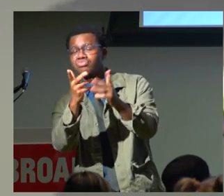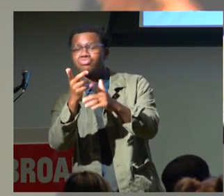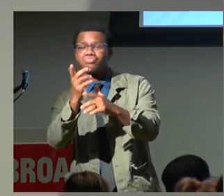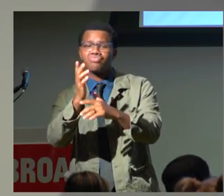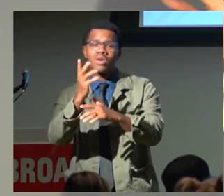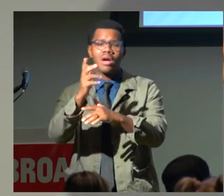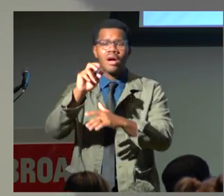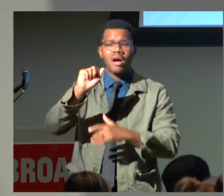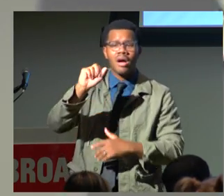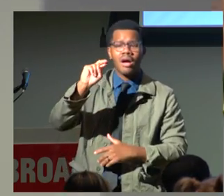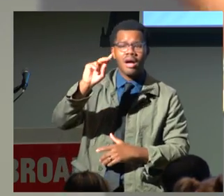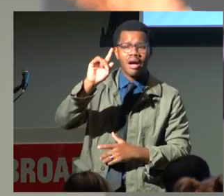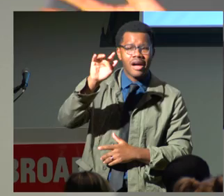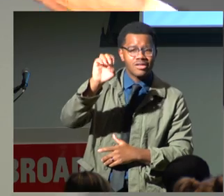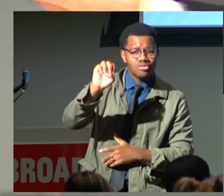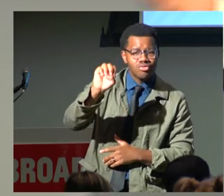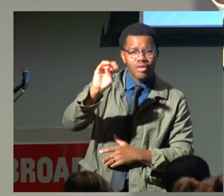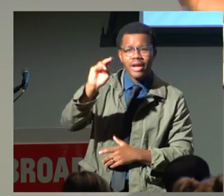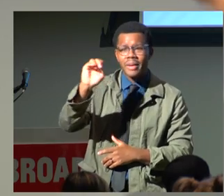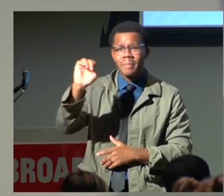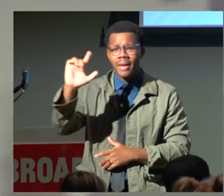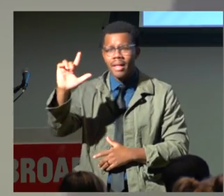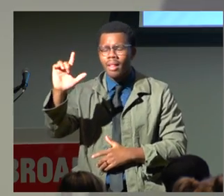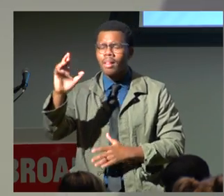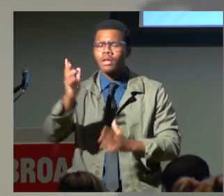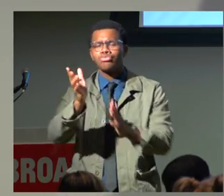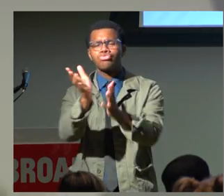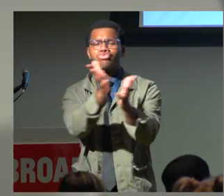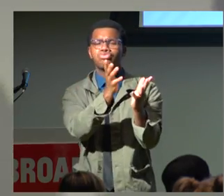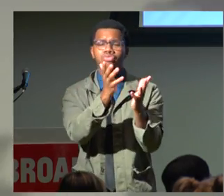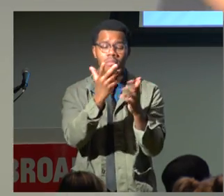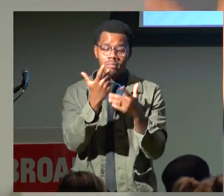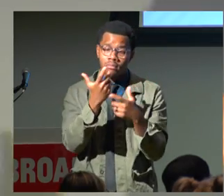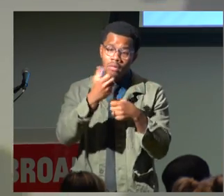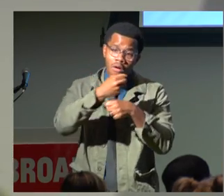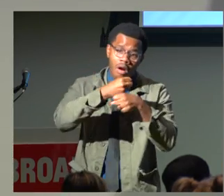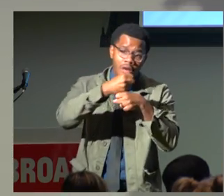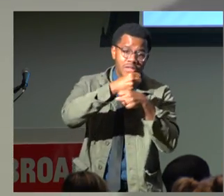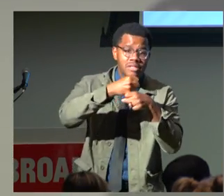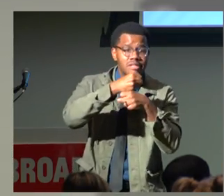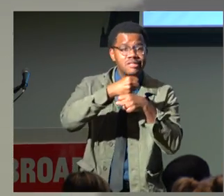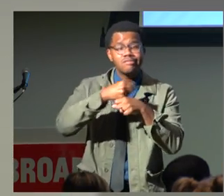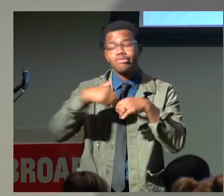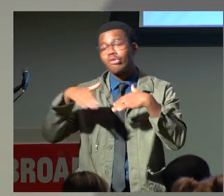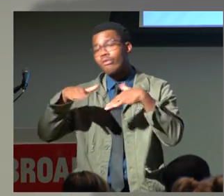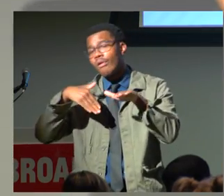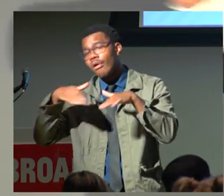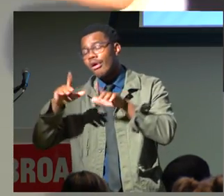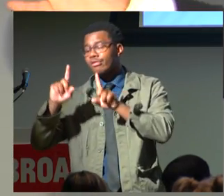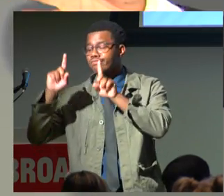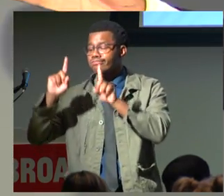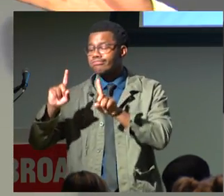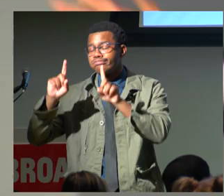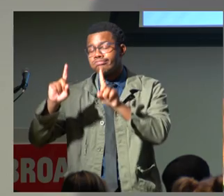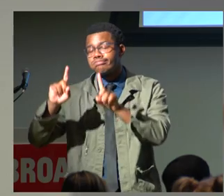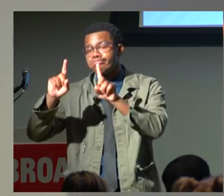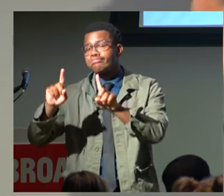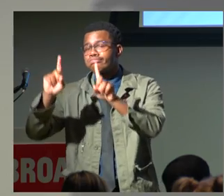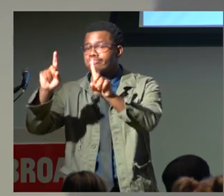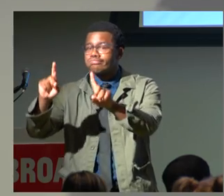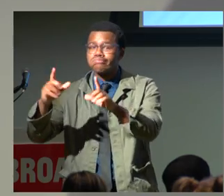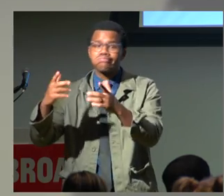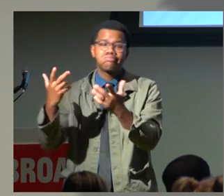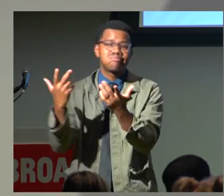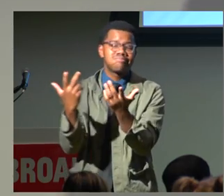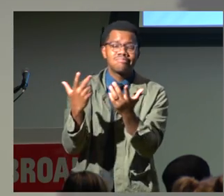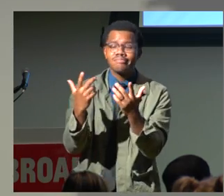Mel. We got freedom. And we have a coffee, we walk together. We stand there on Nostra and talk